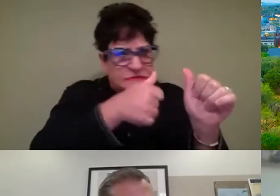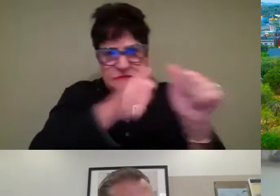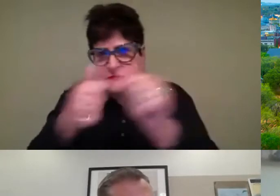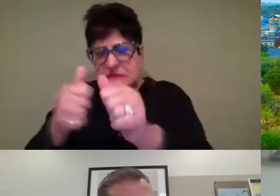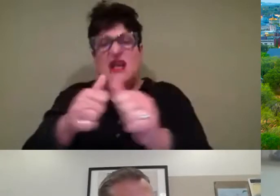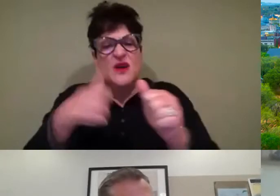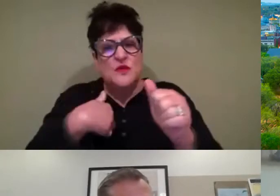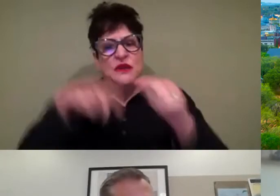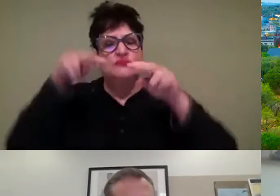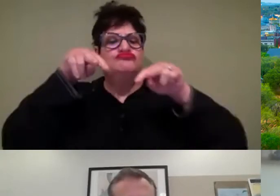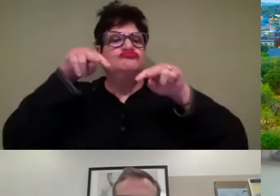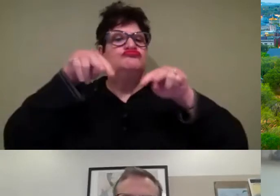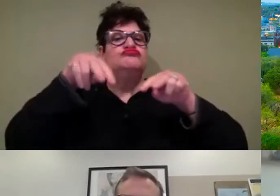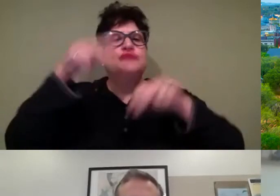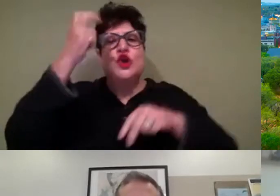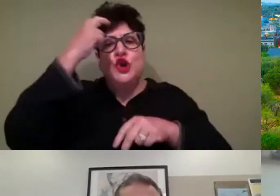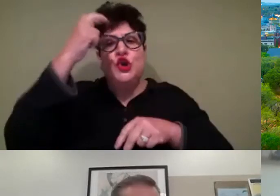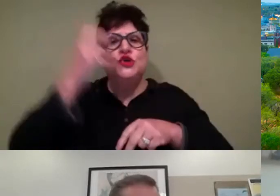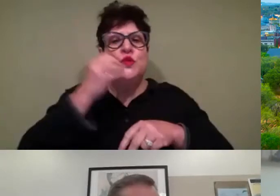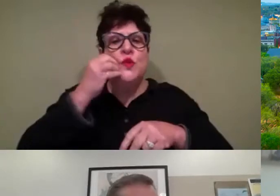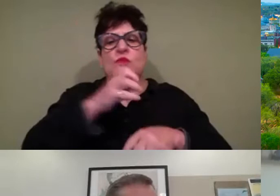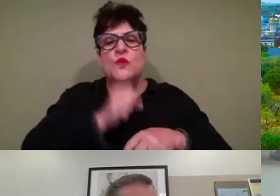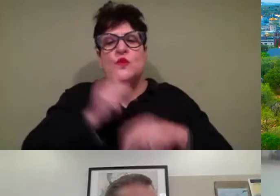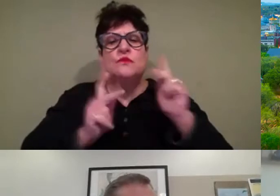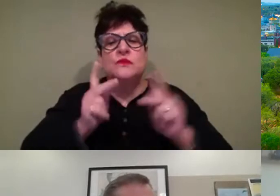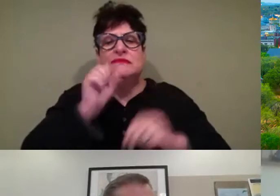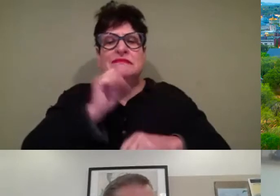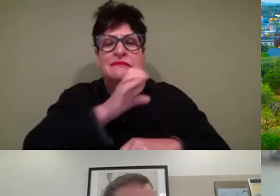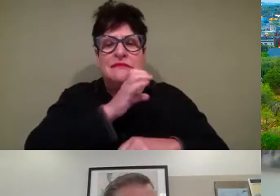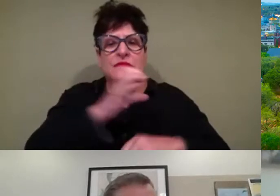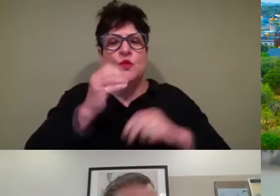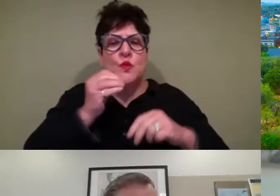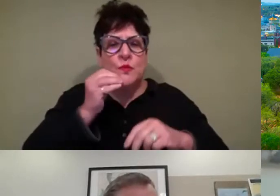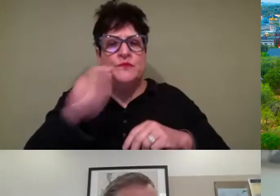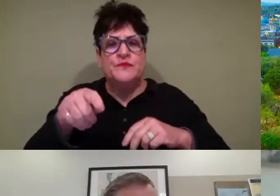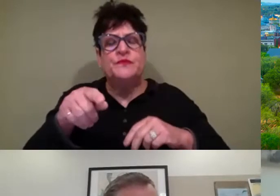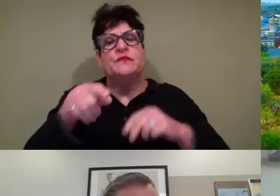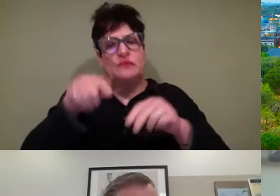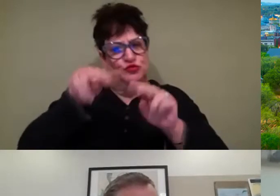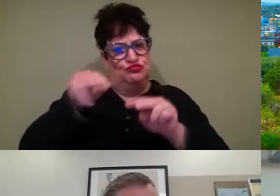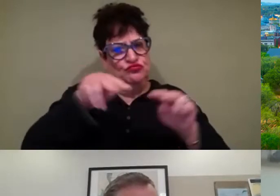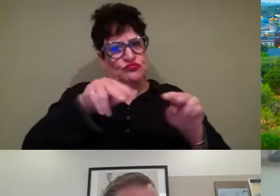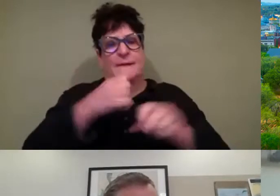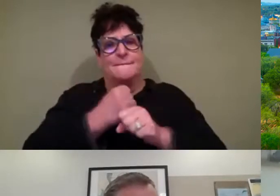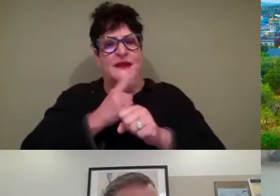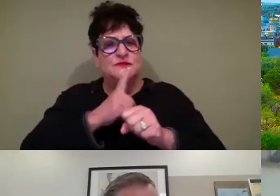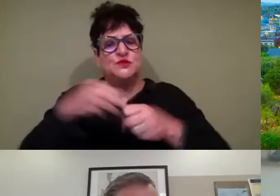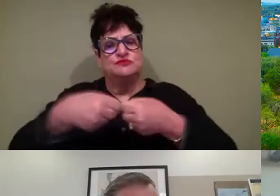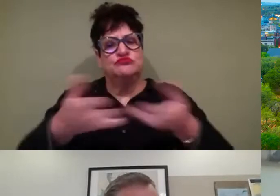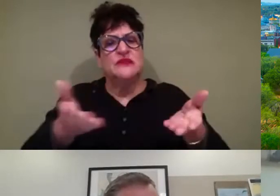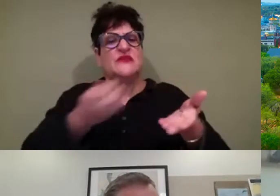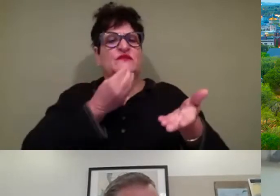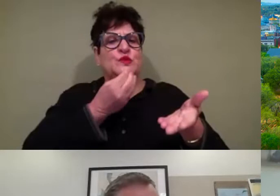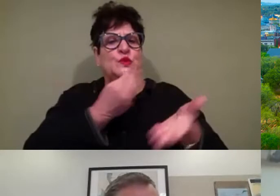homes, as well as ensuring that we continue our messaging and supporting flu clinics within